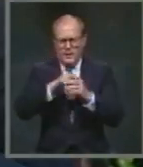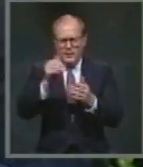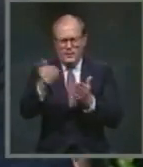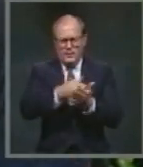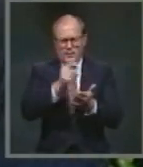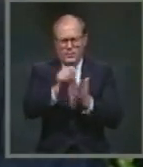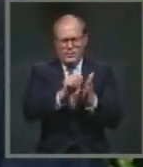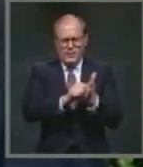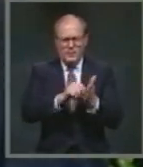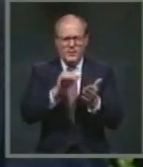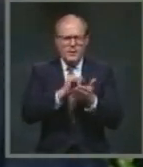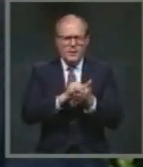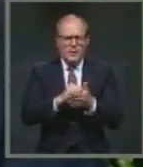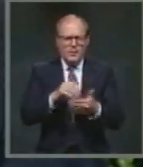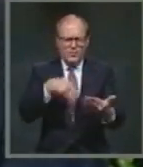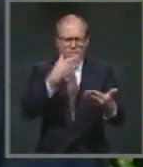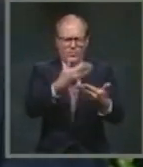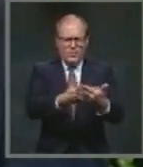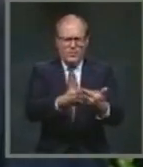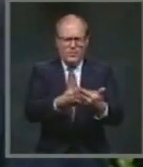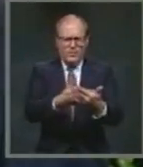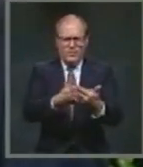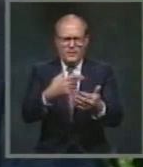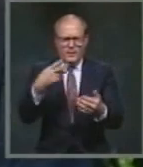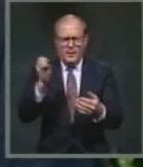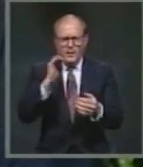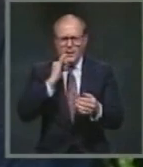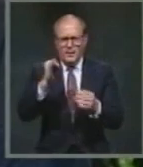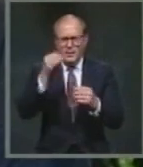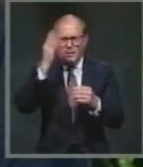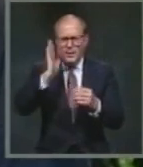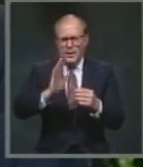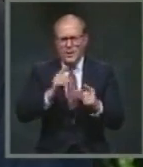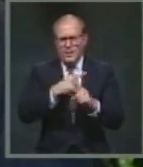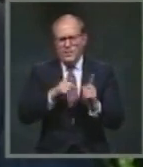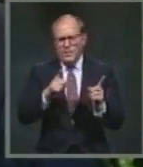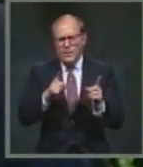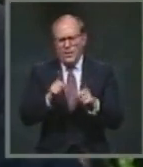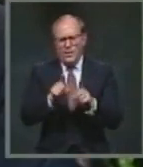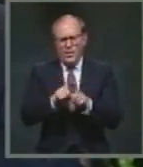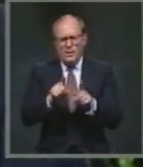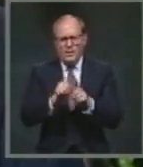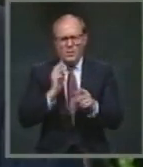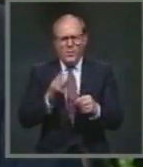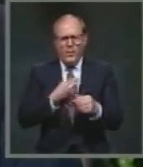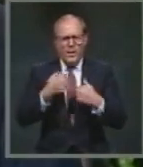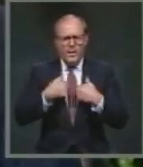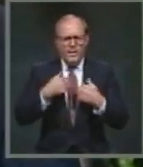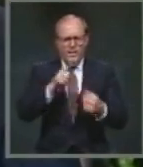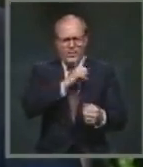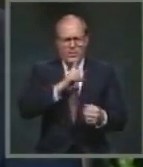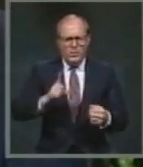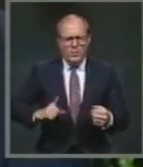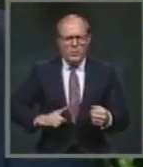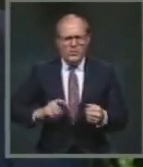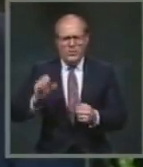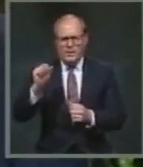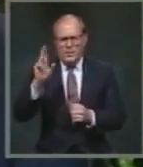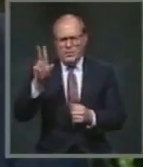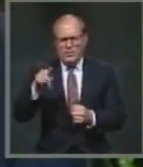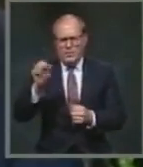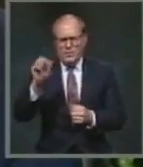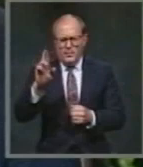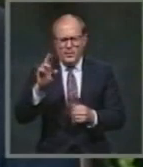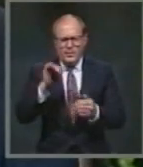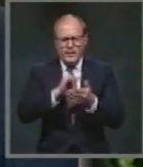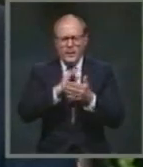which affirm his deity. But in addition to that, we have the Lord's Supper that stands